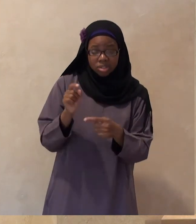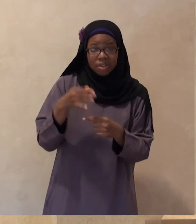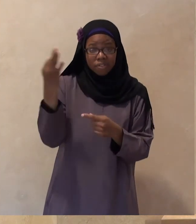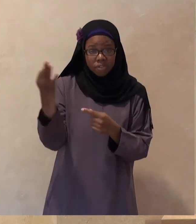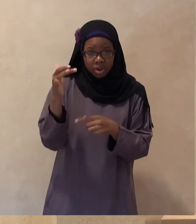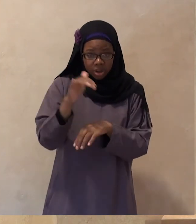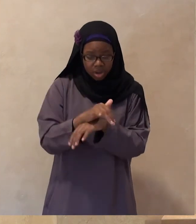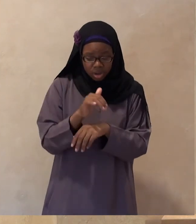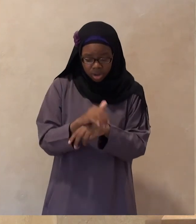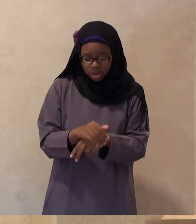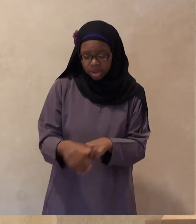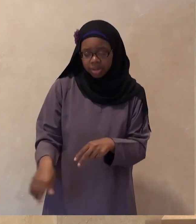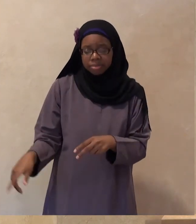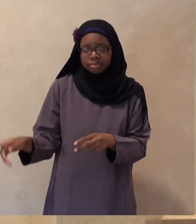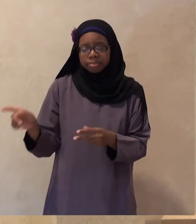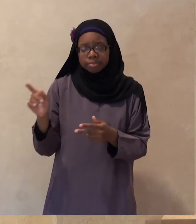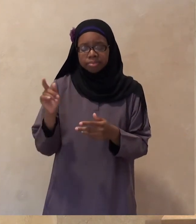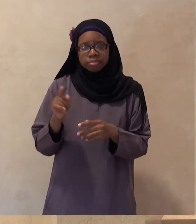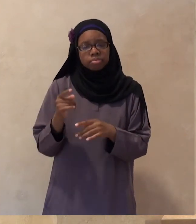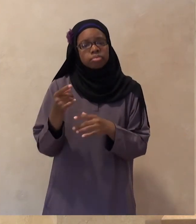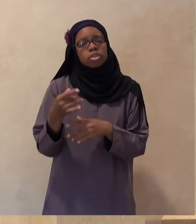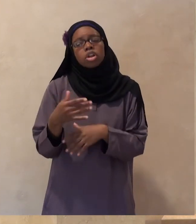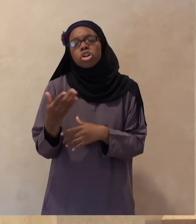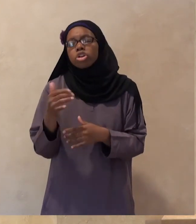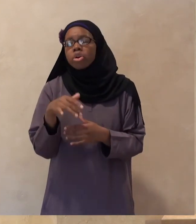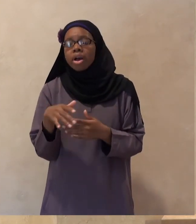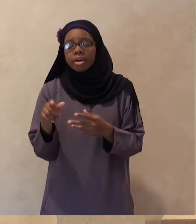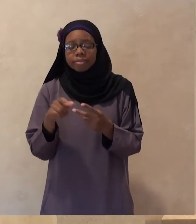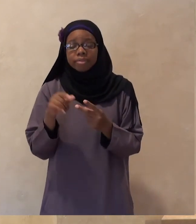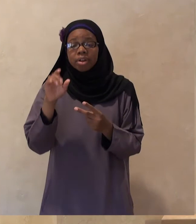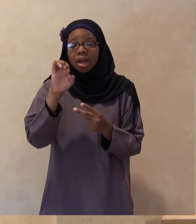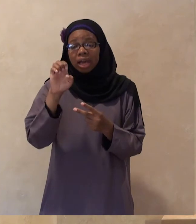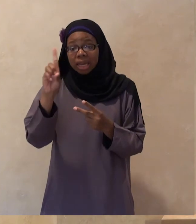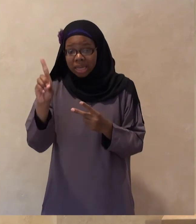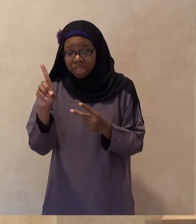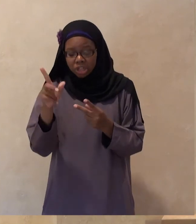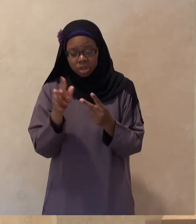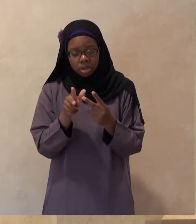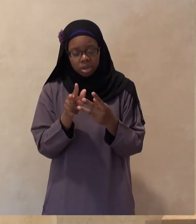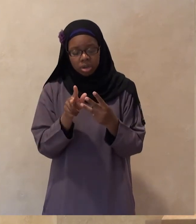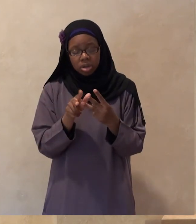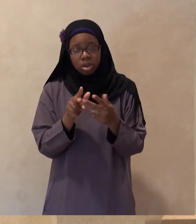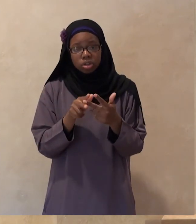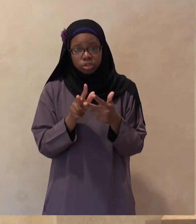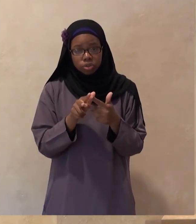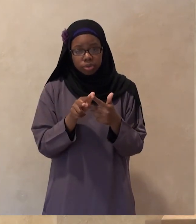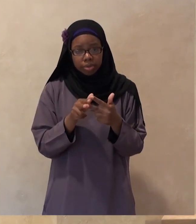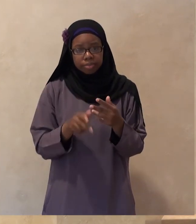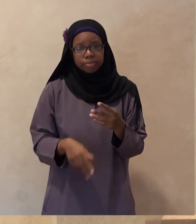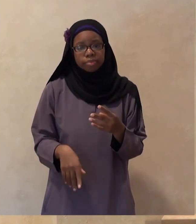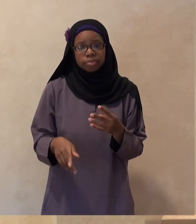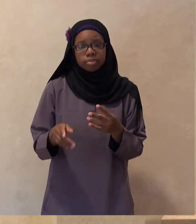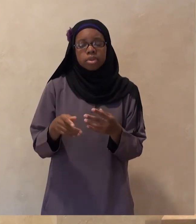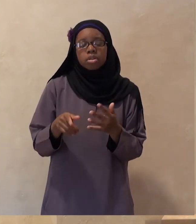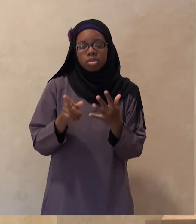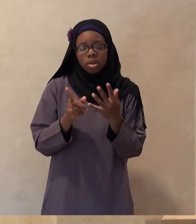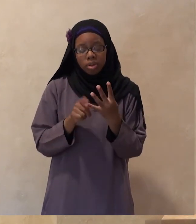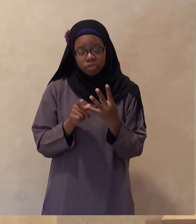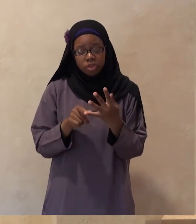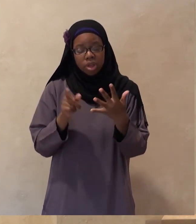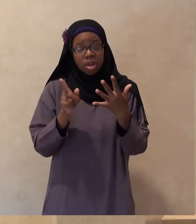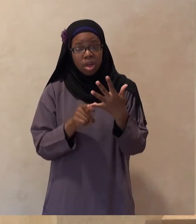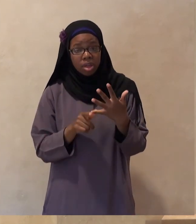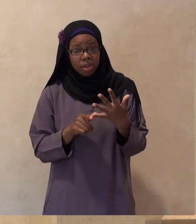night of Eid al-Adha, the night of Eid al-Fitr, the first night of Rajab al-Murajjab, and the 15th night of